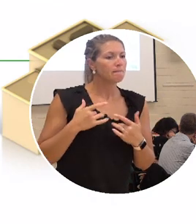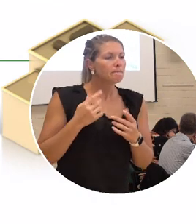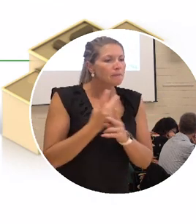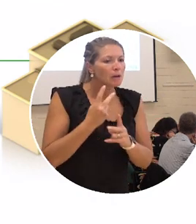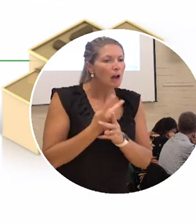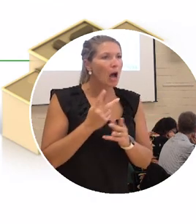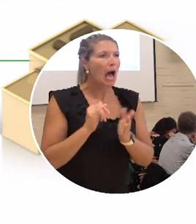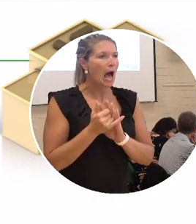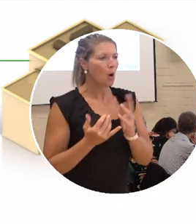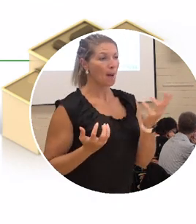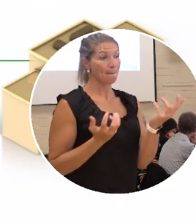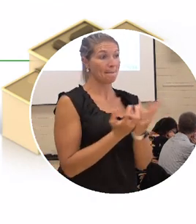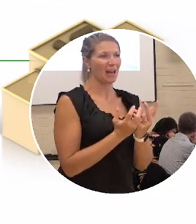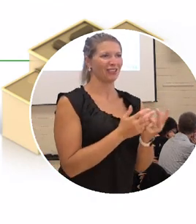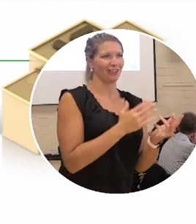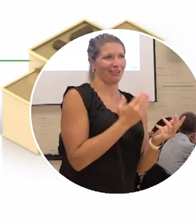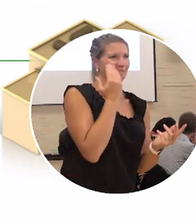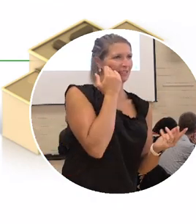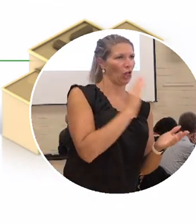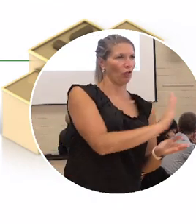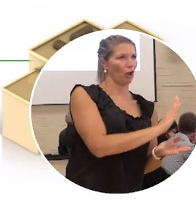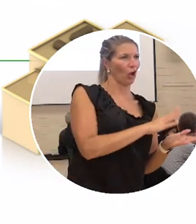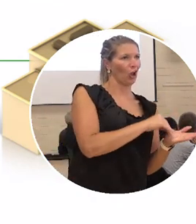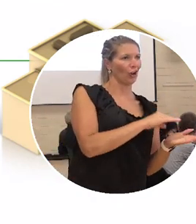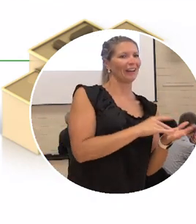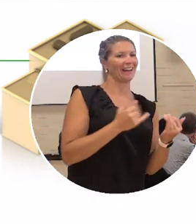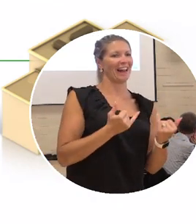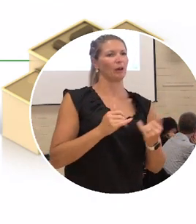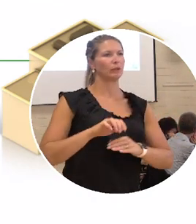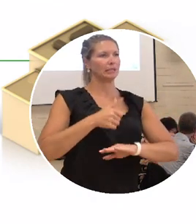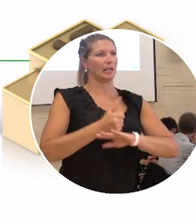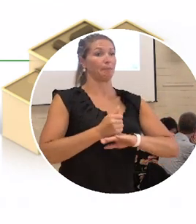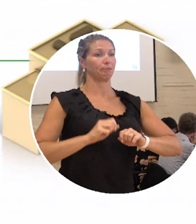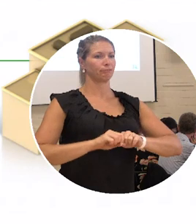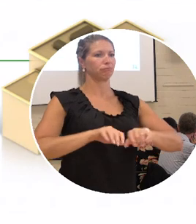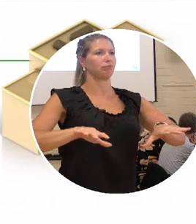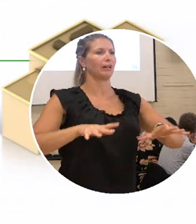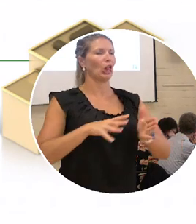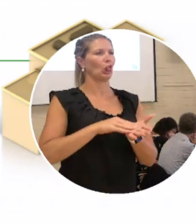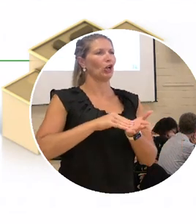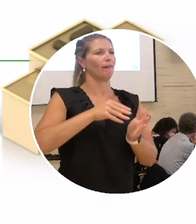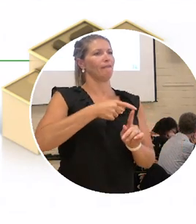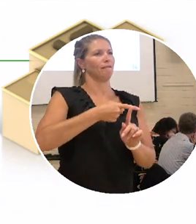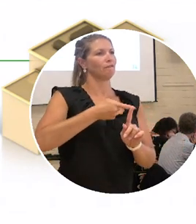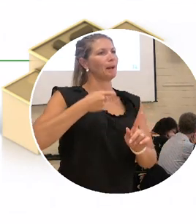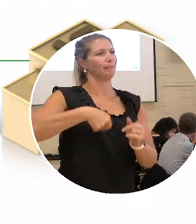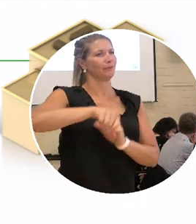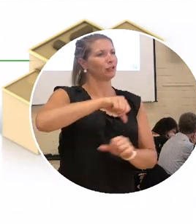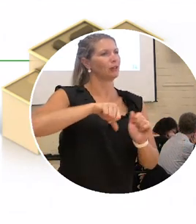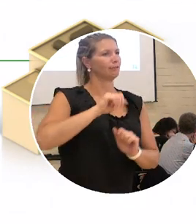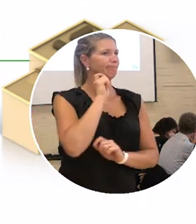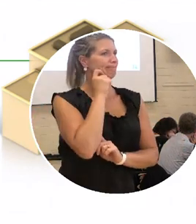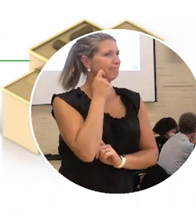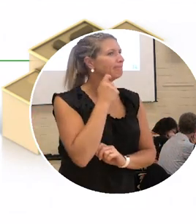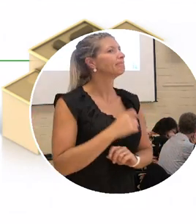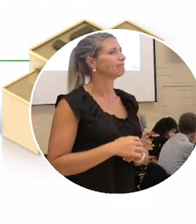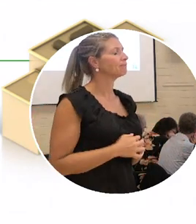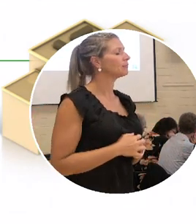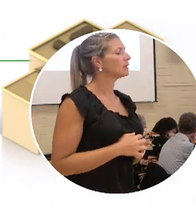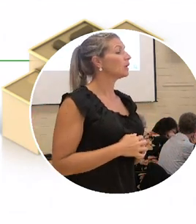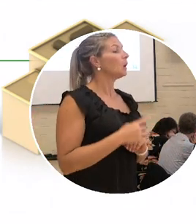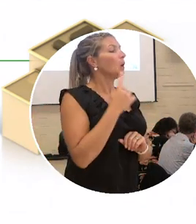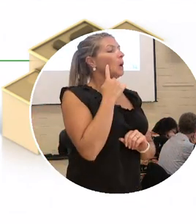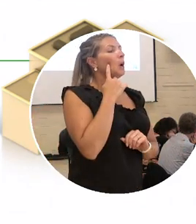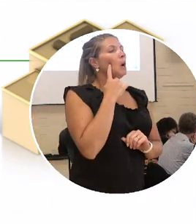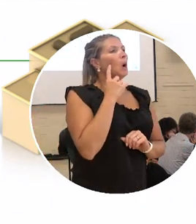this year, which is actually a good thing because it does show that things are leveling off in terms of the pressures on our system. But